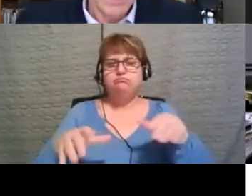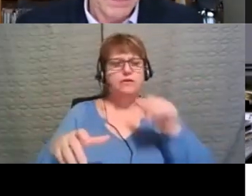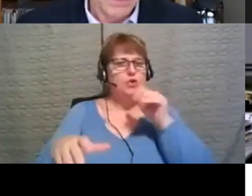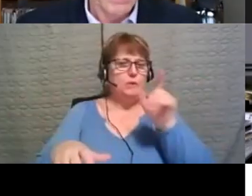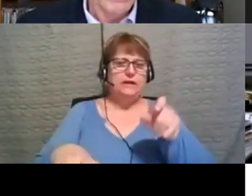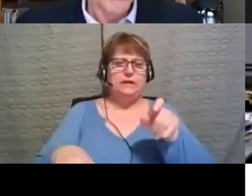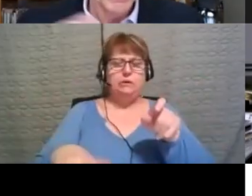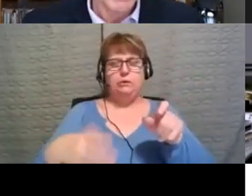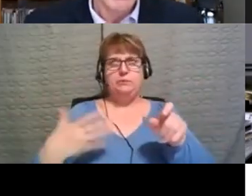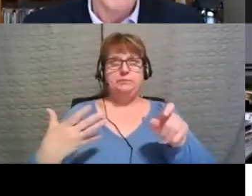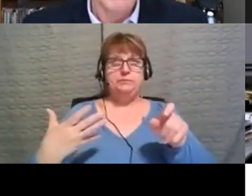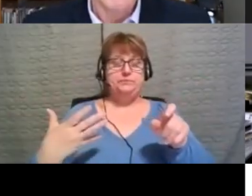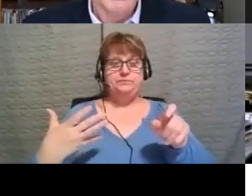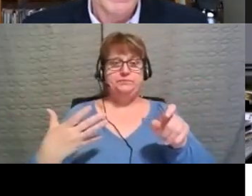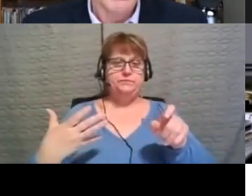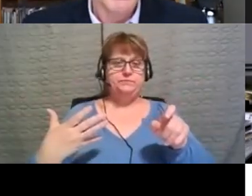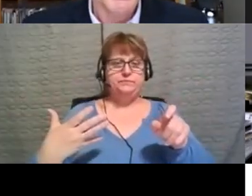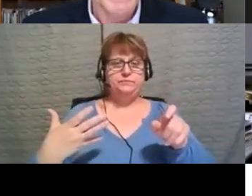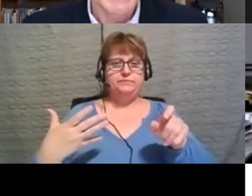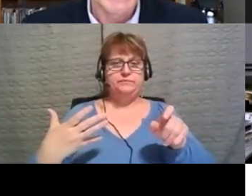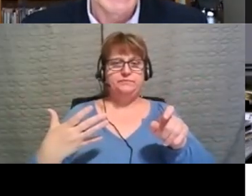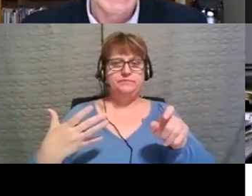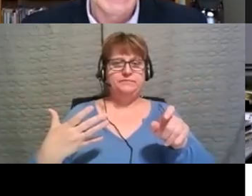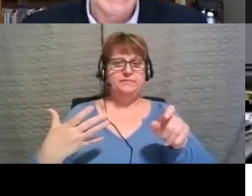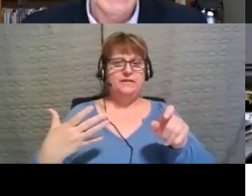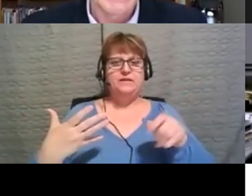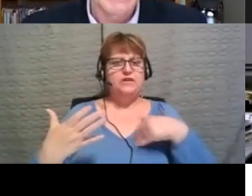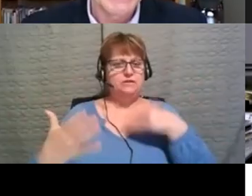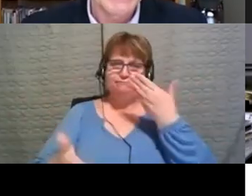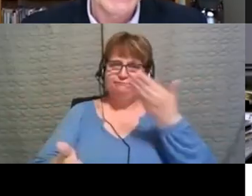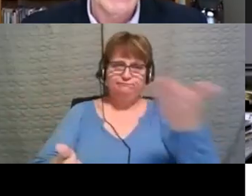to go through us for your questions.